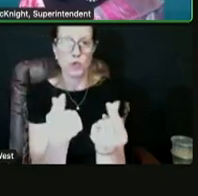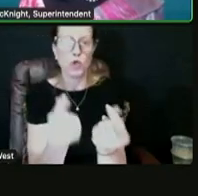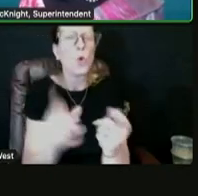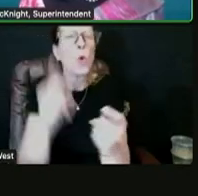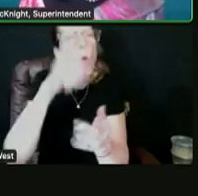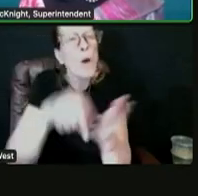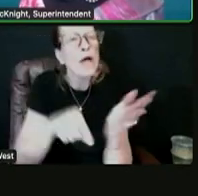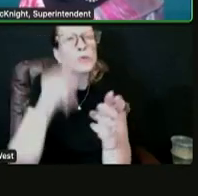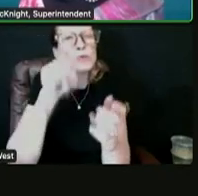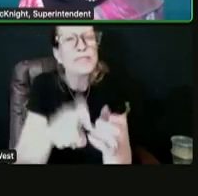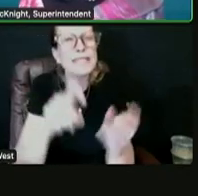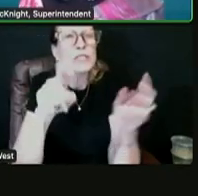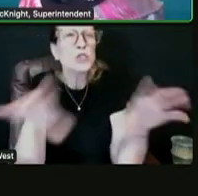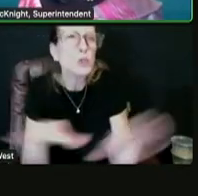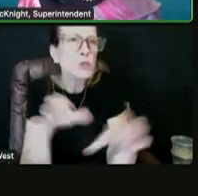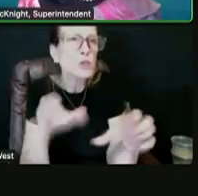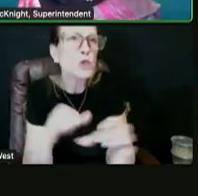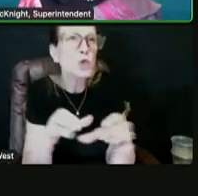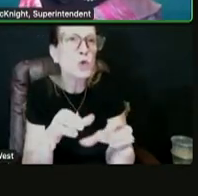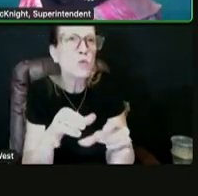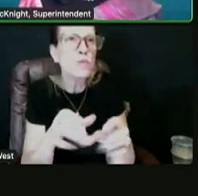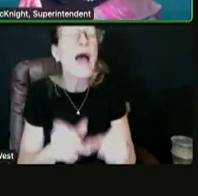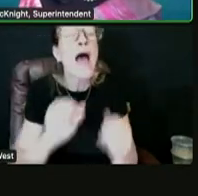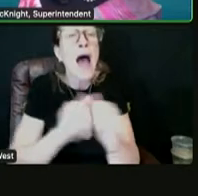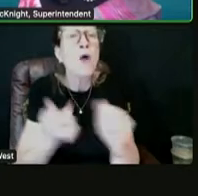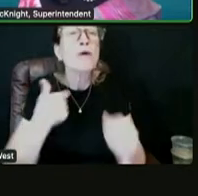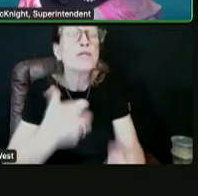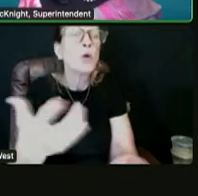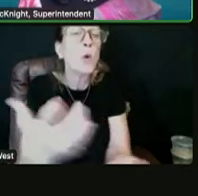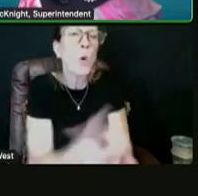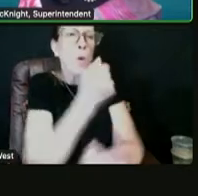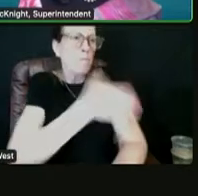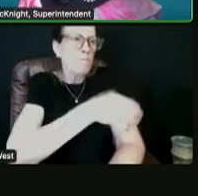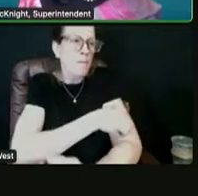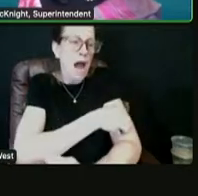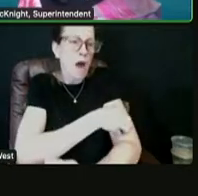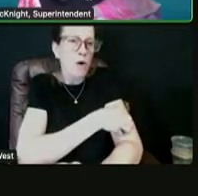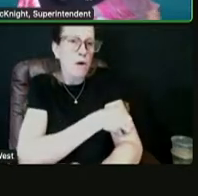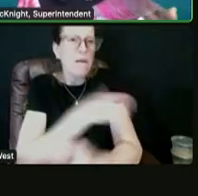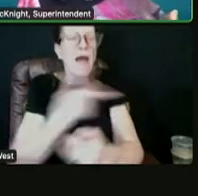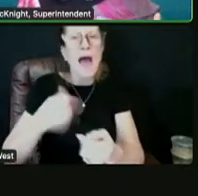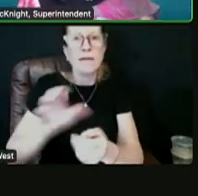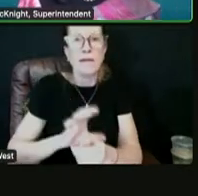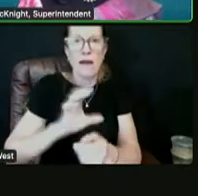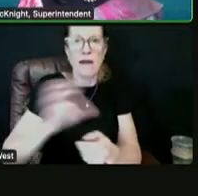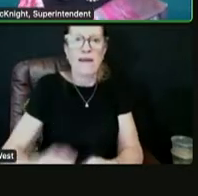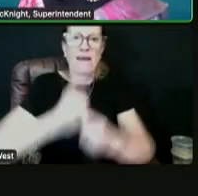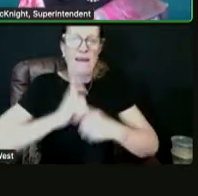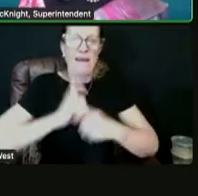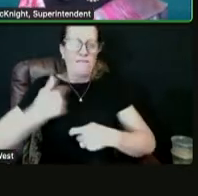that knowledge to have the power to be able to fight for the dollars that our students need, okay? And so I think that's really, really important for